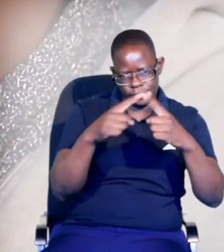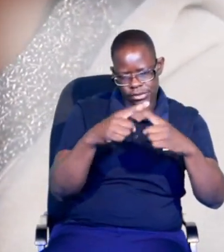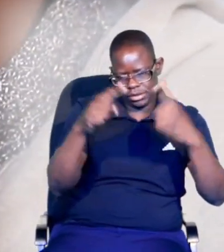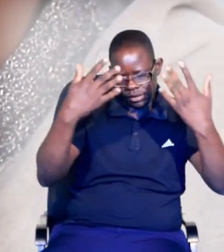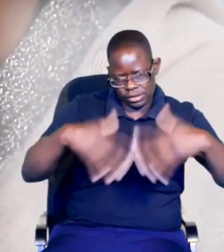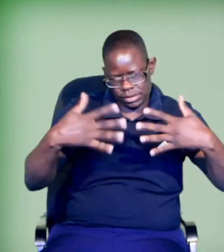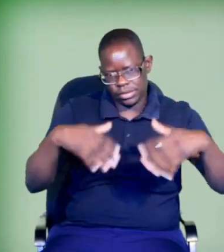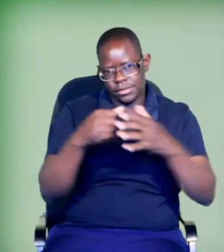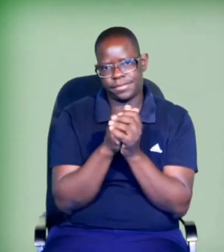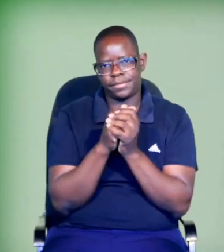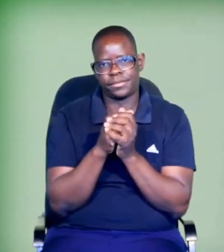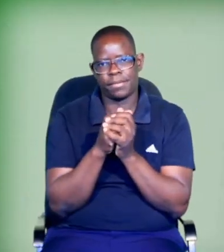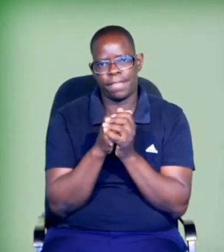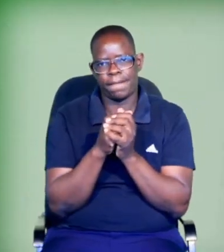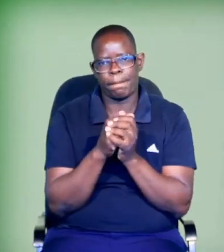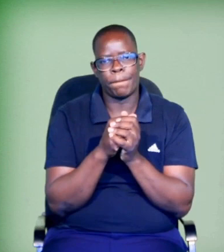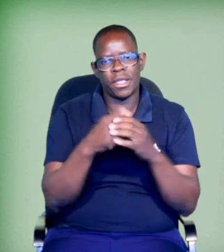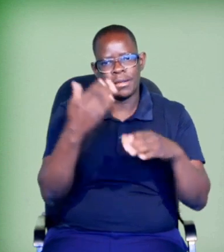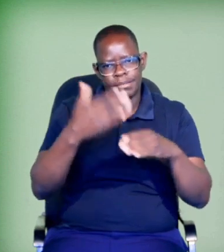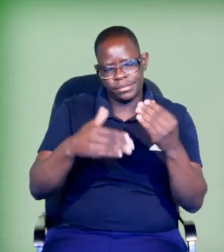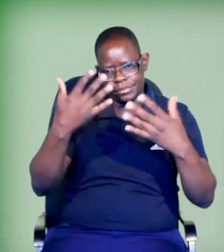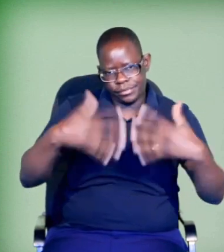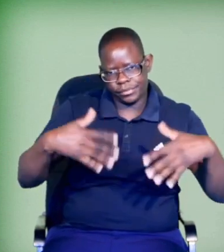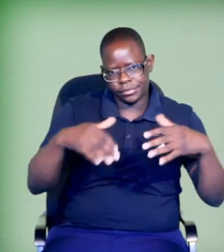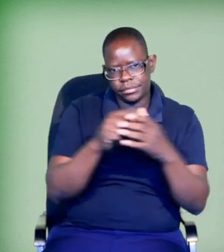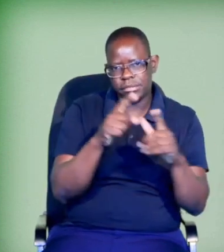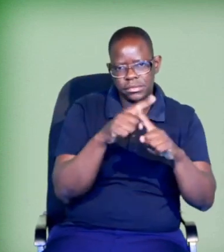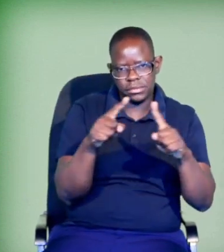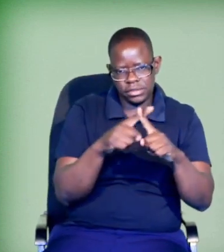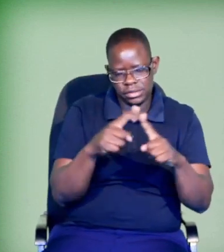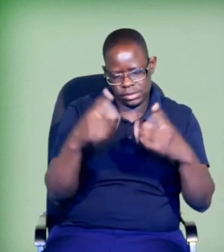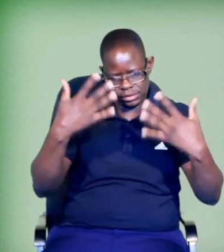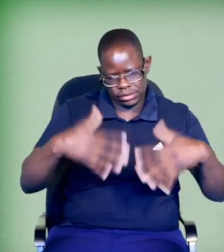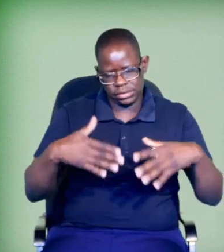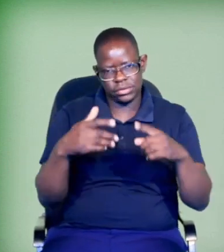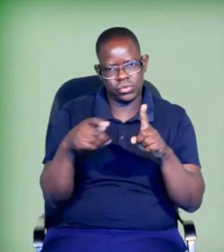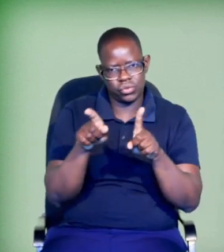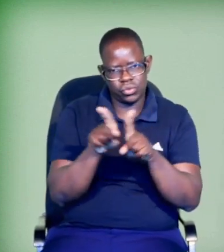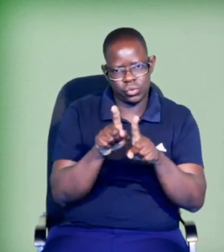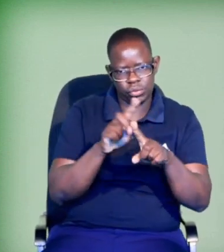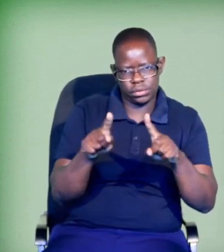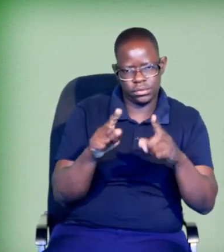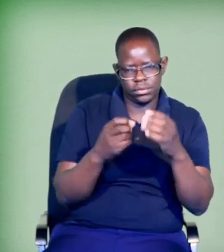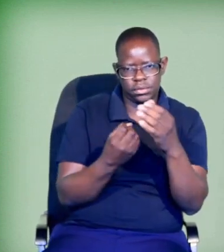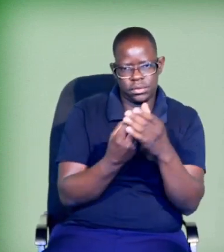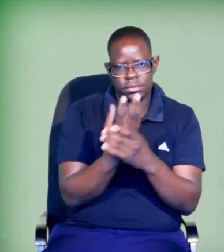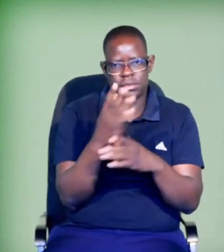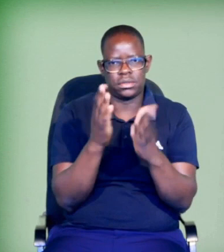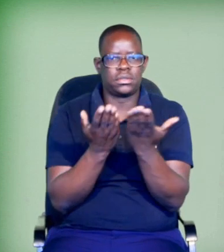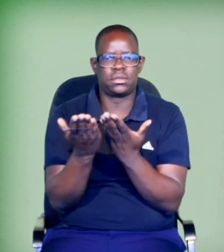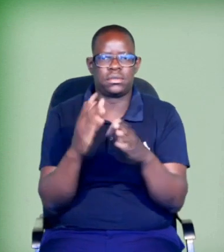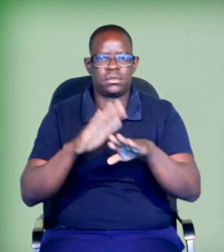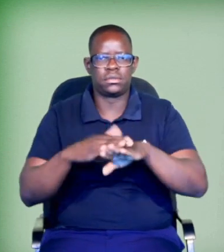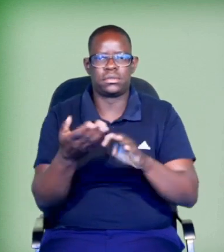between industries. Specialization between industries is how different types of industries specialize in different products or services.